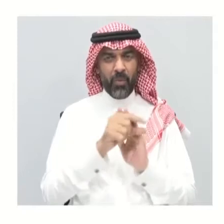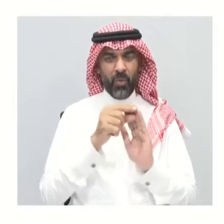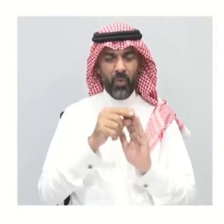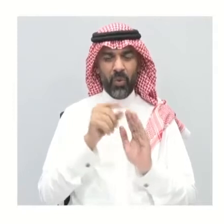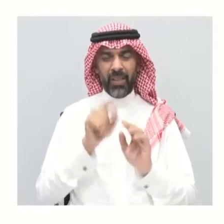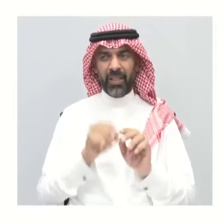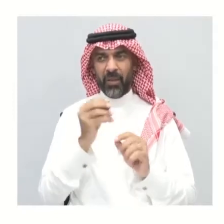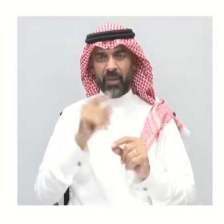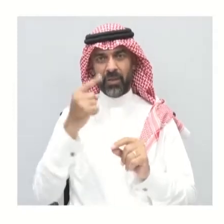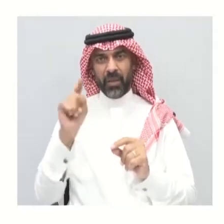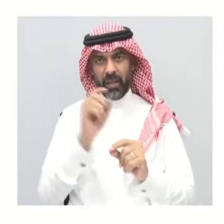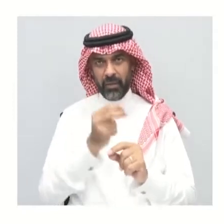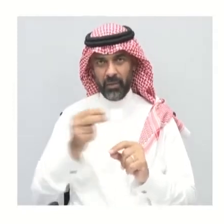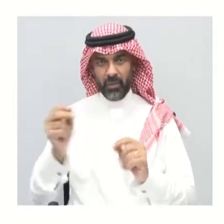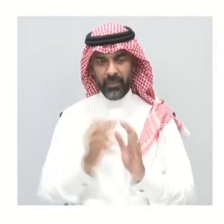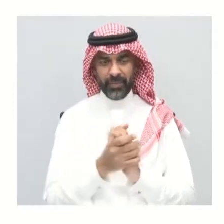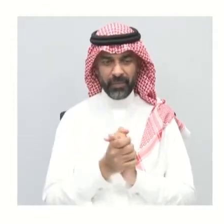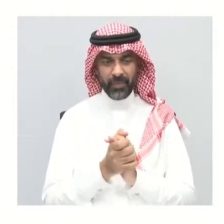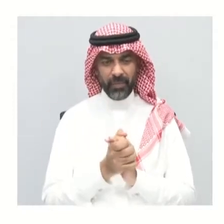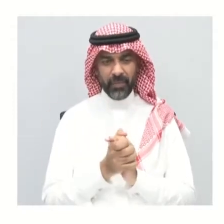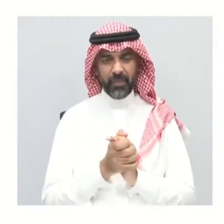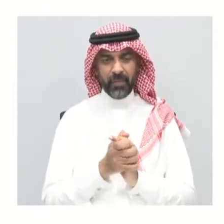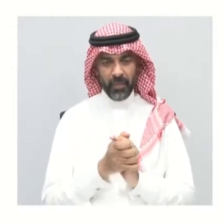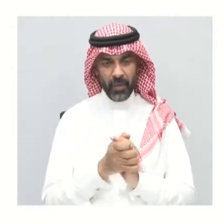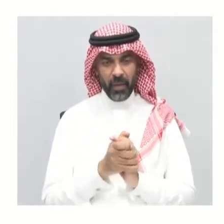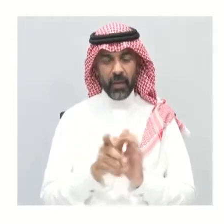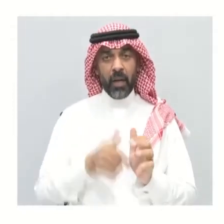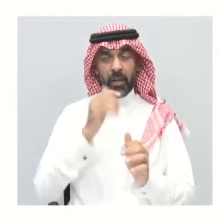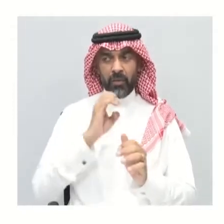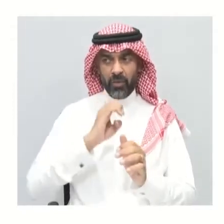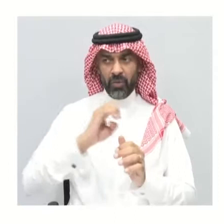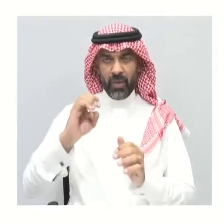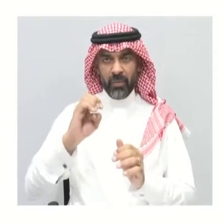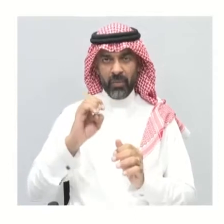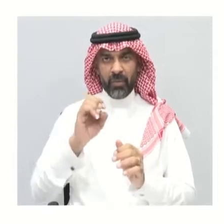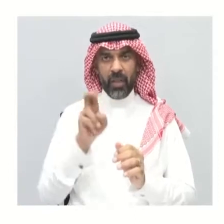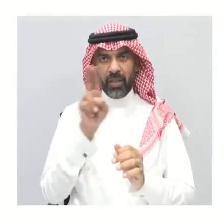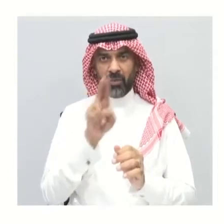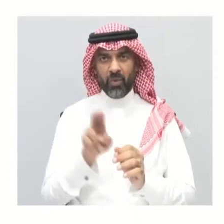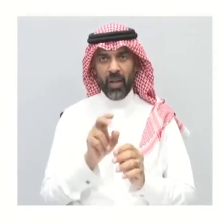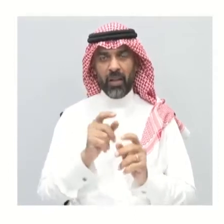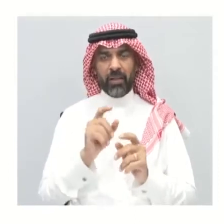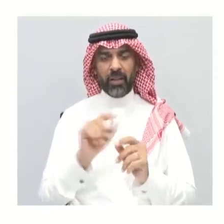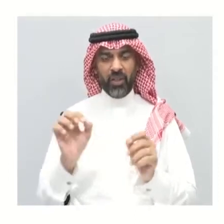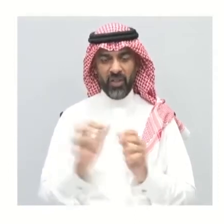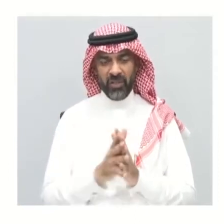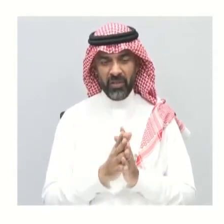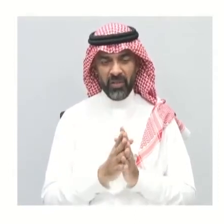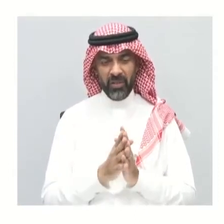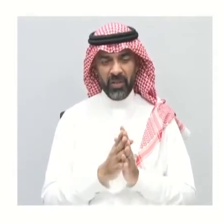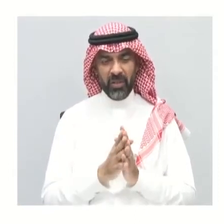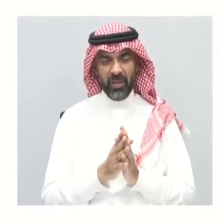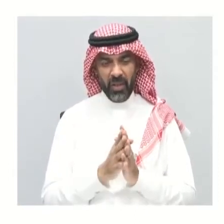subjunctive pronouns correctly. We will respond to short digital recorded materials. We will use assigned words